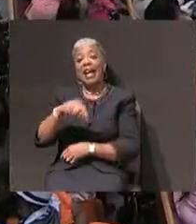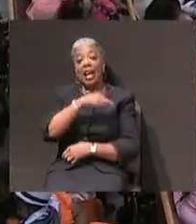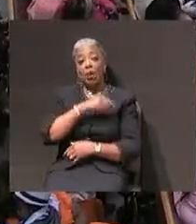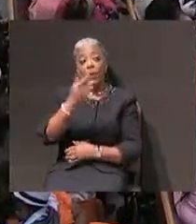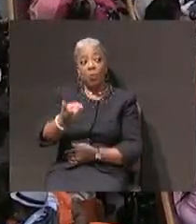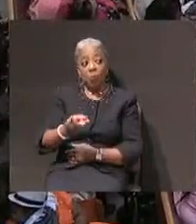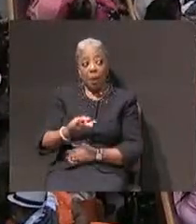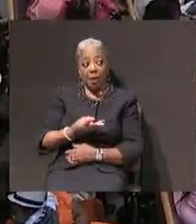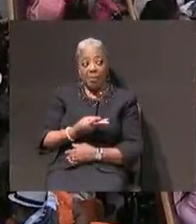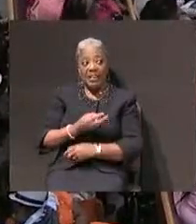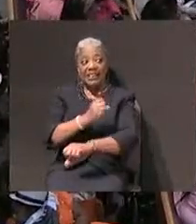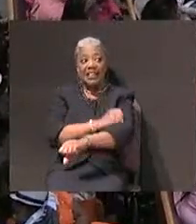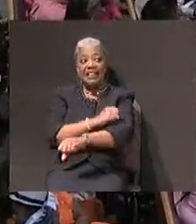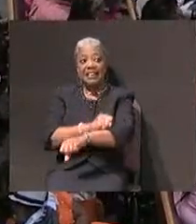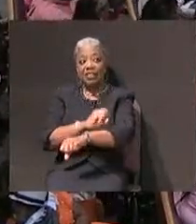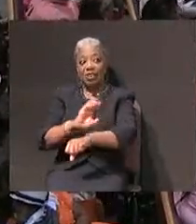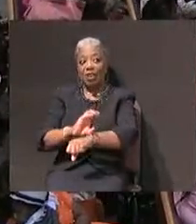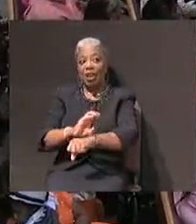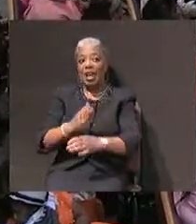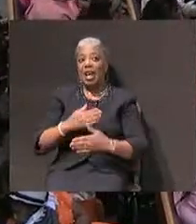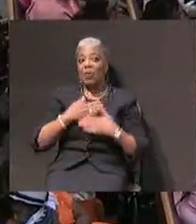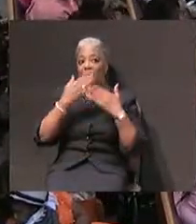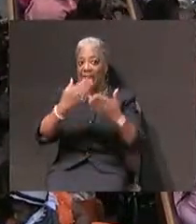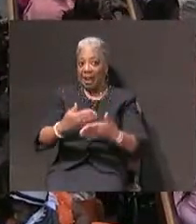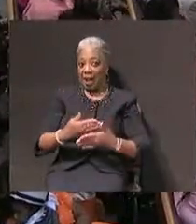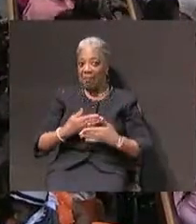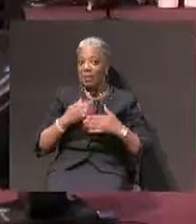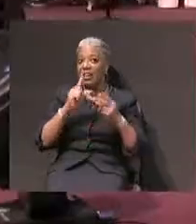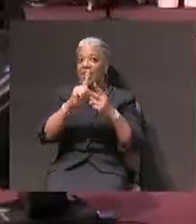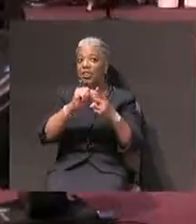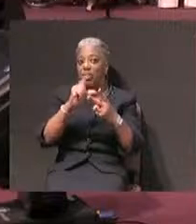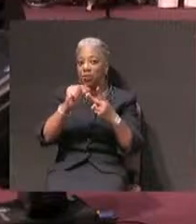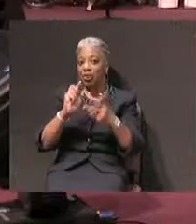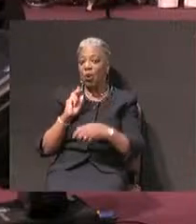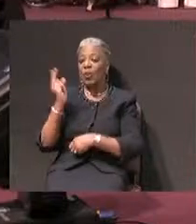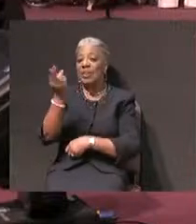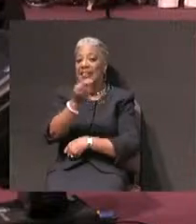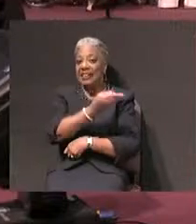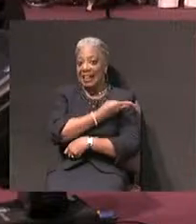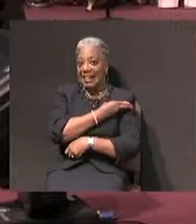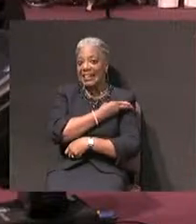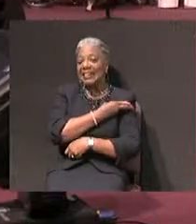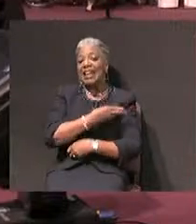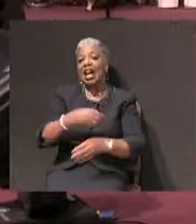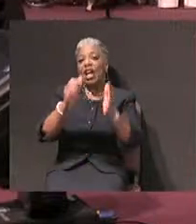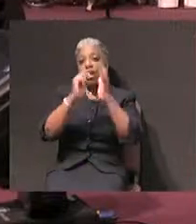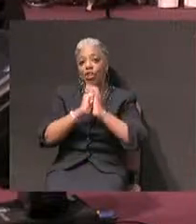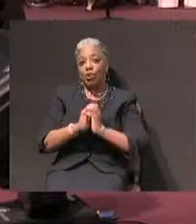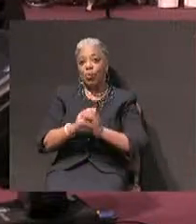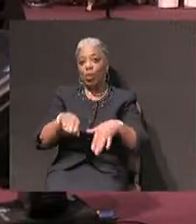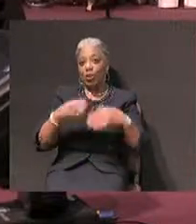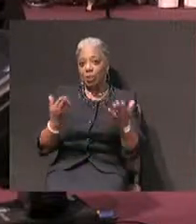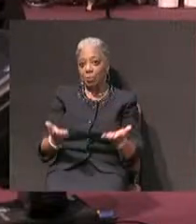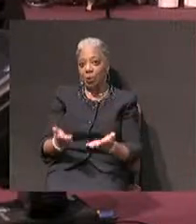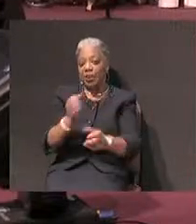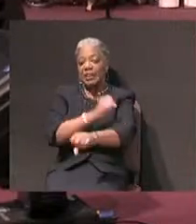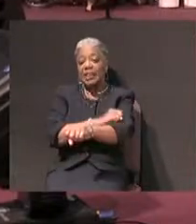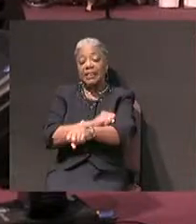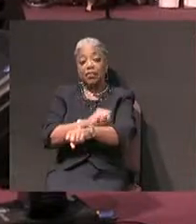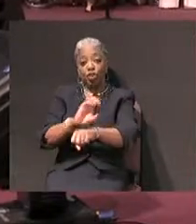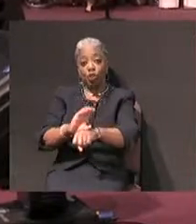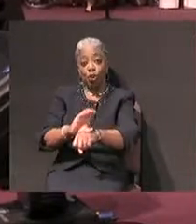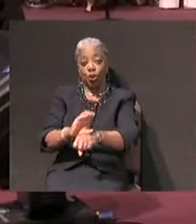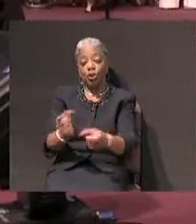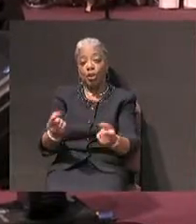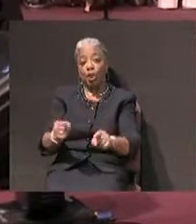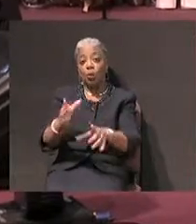that you chose us to serve on Resurrection Sunday. So once you have your special token from the ushers, you are welcome to take